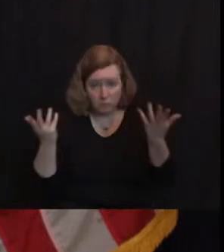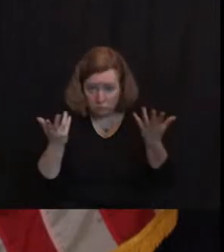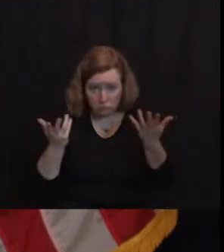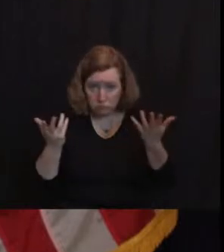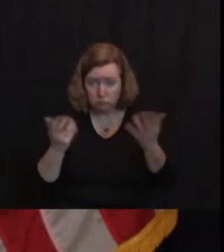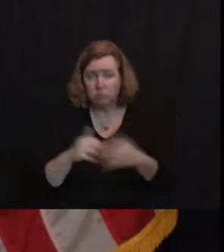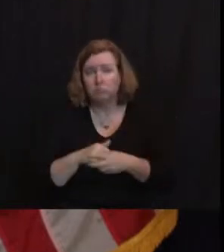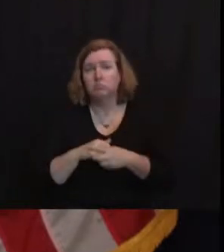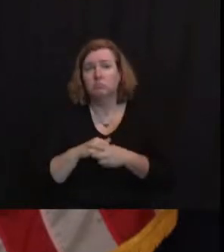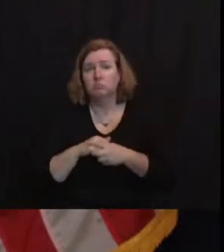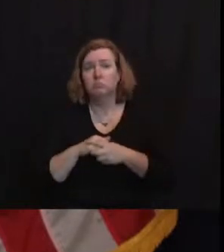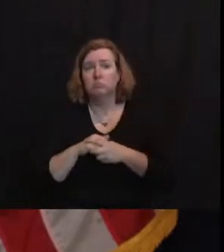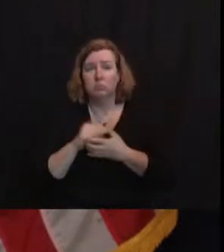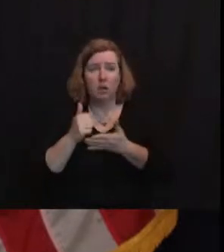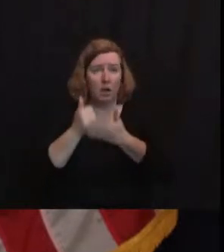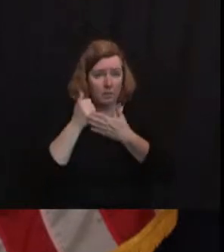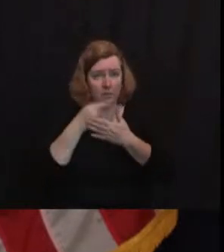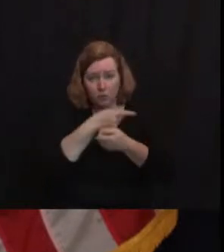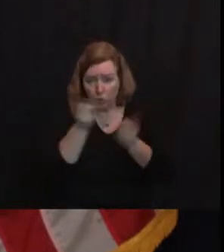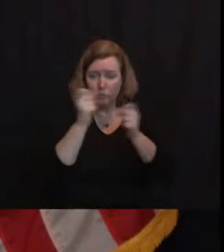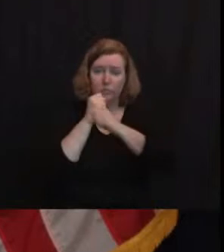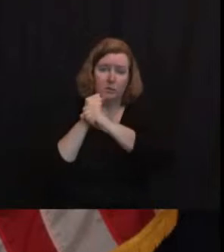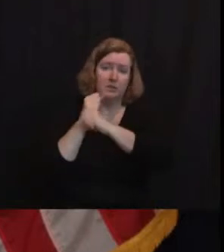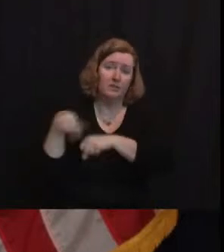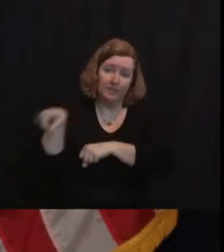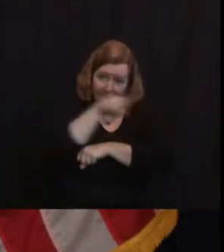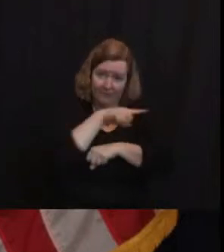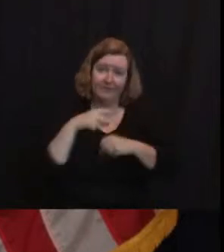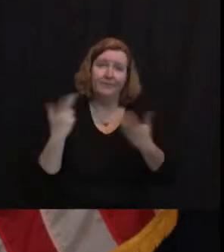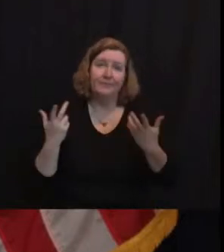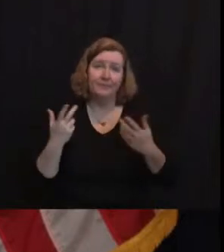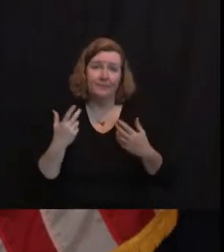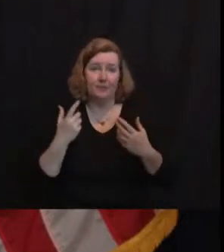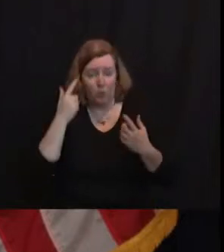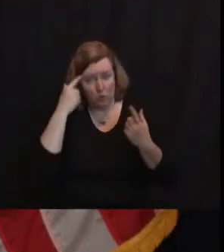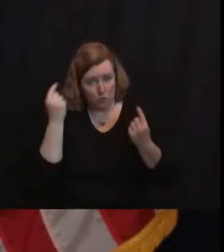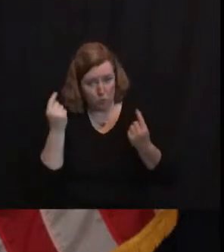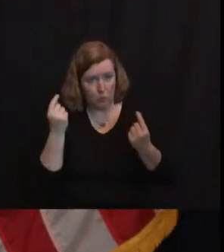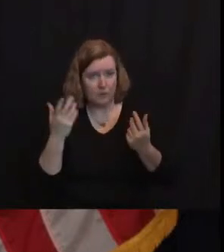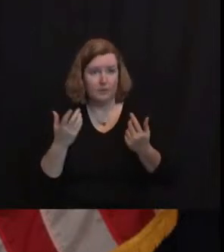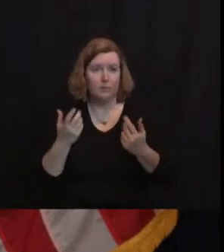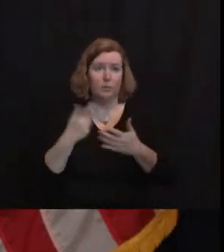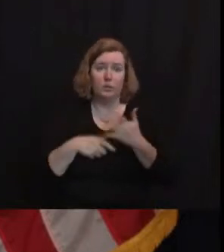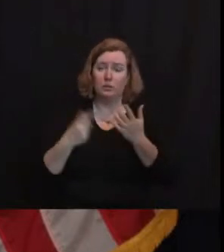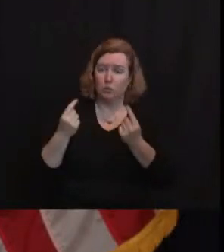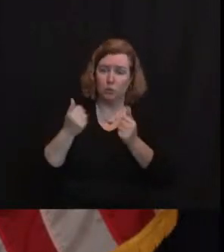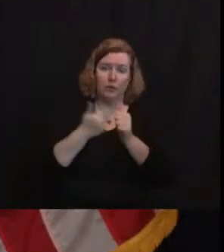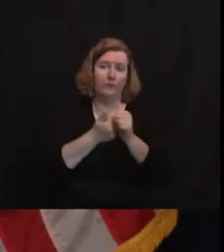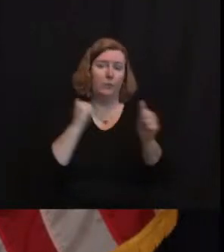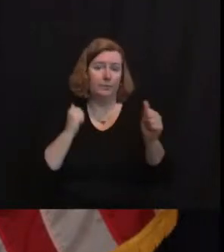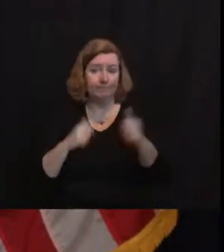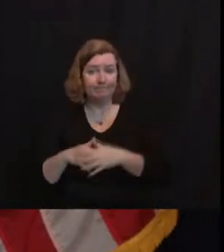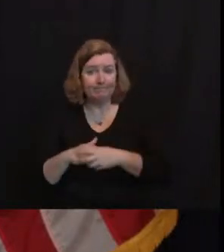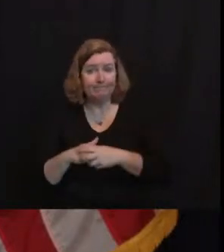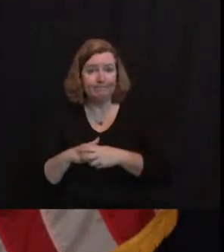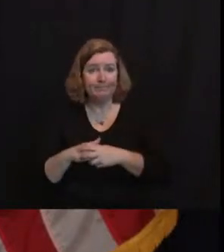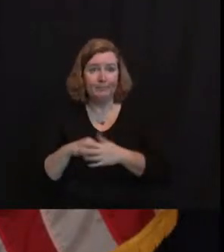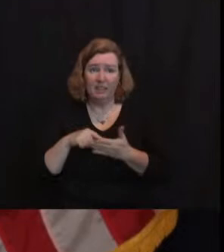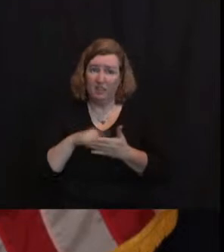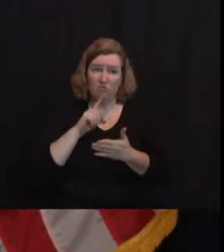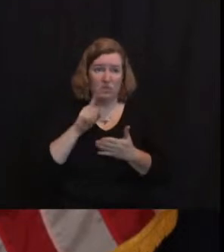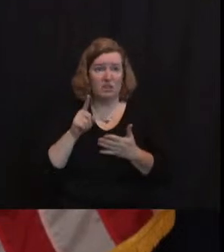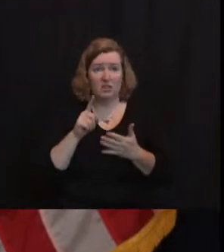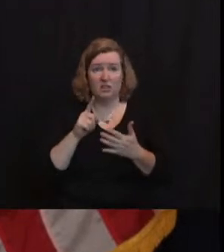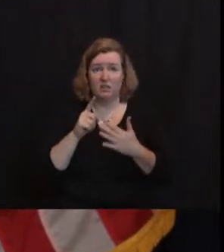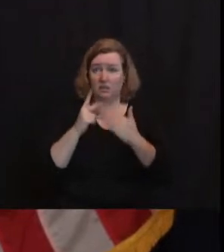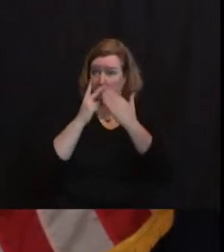of the worst case scenario. That's the basis of sort of modeling and not about really predicting. Yeah,